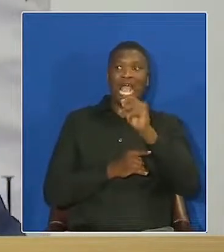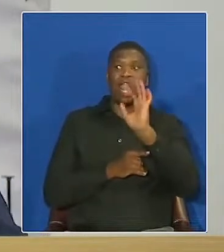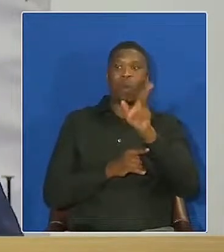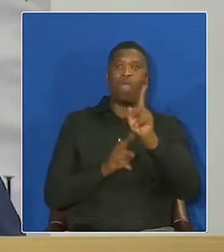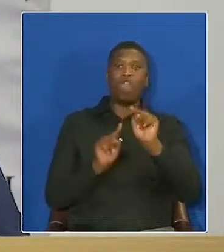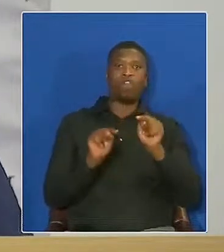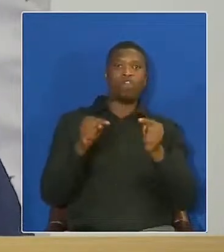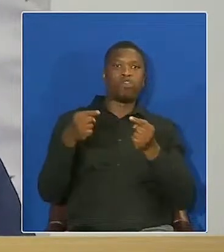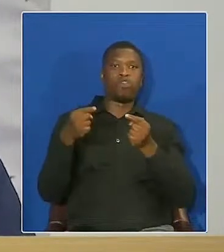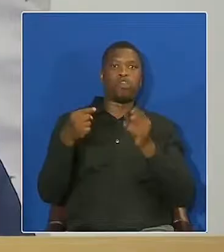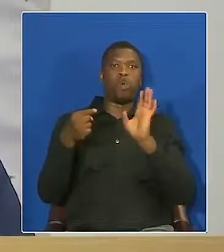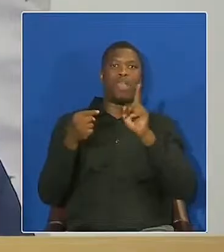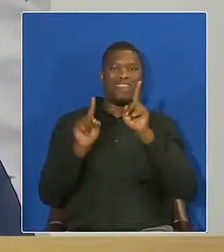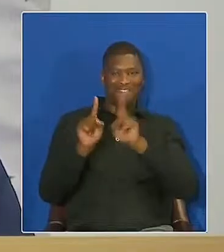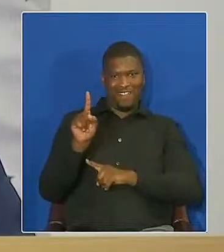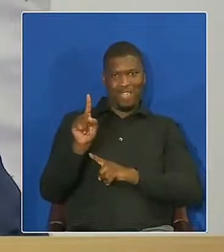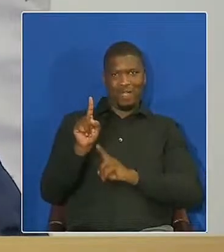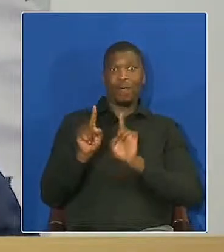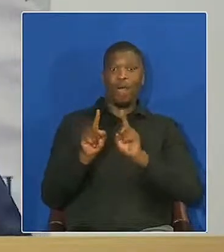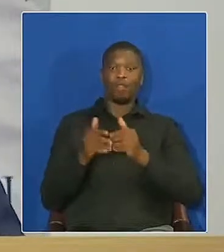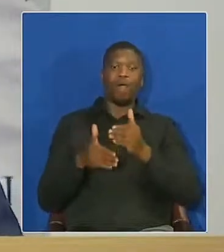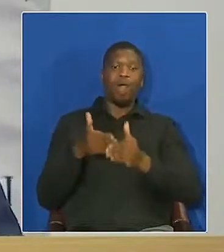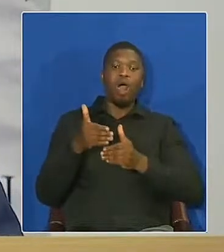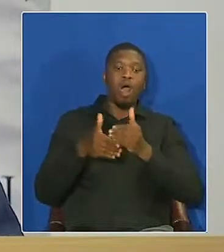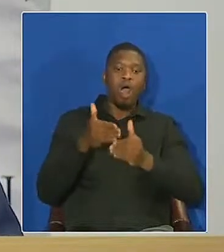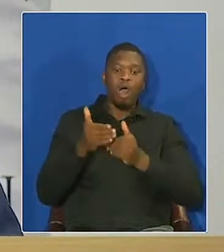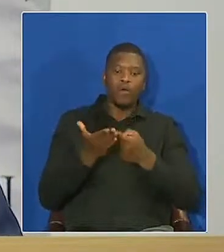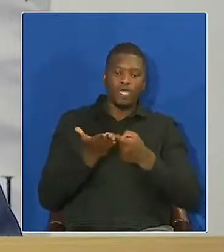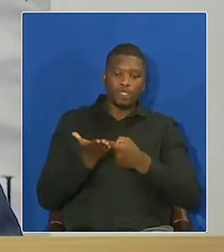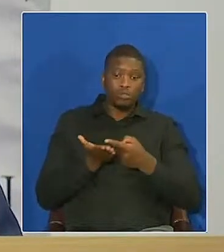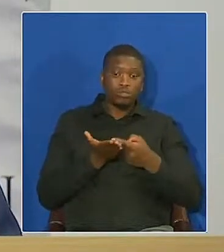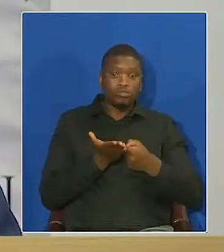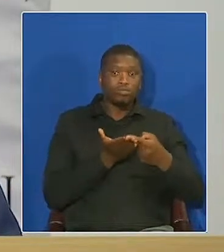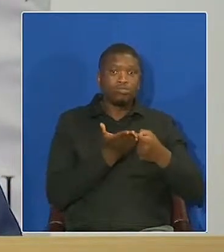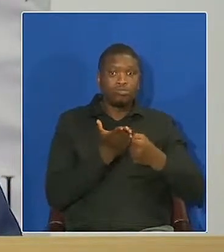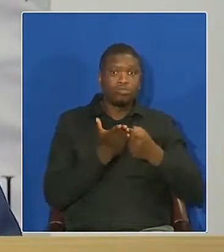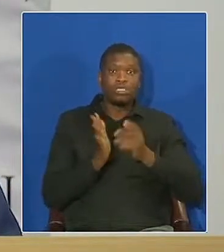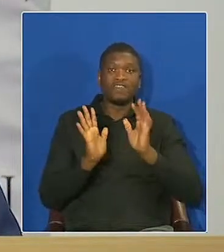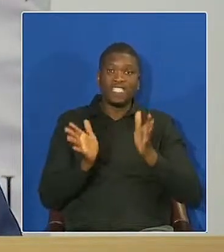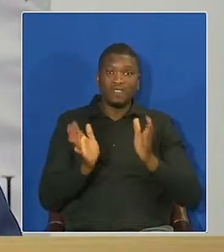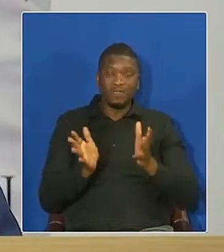towards the end of that part of the discussion, and then